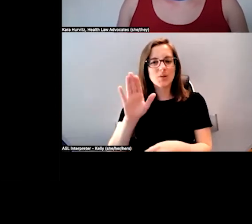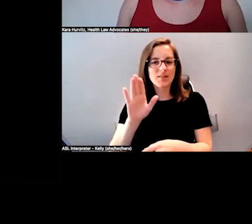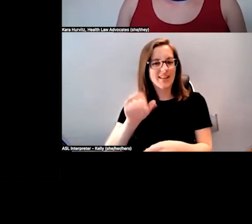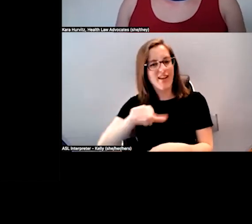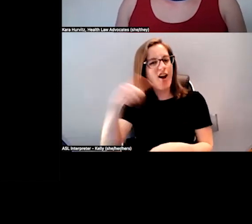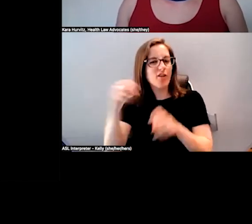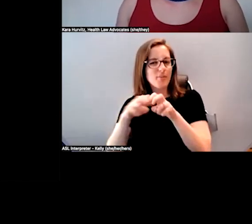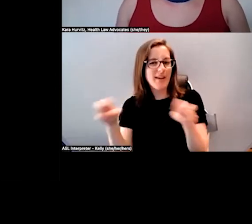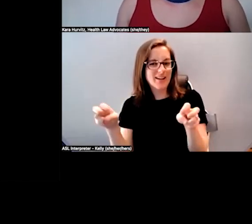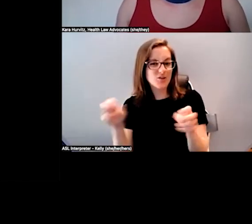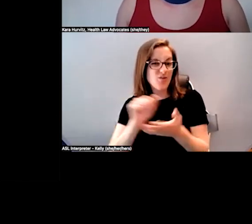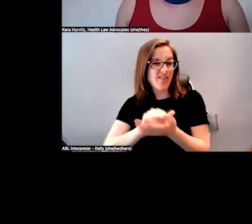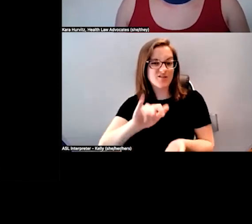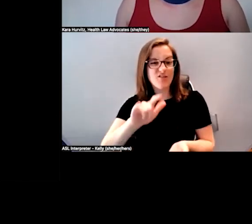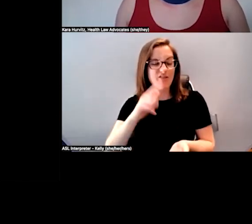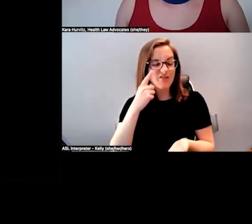all for me.